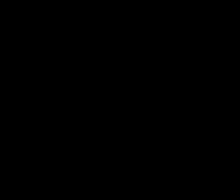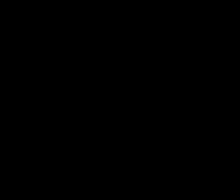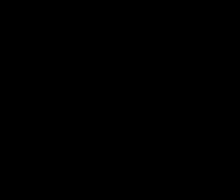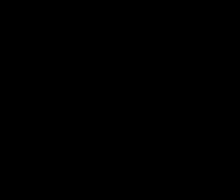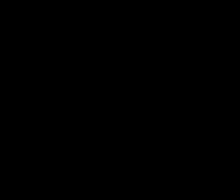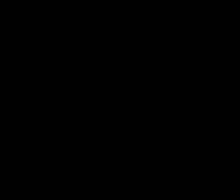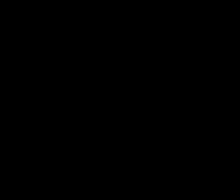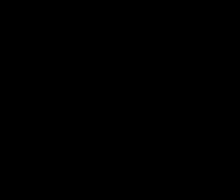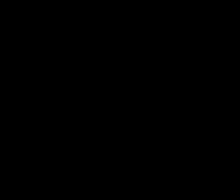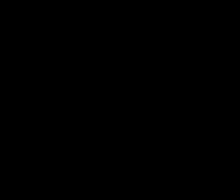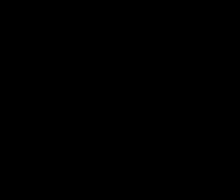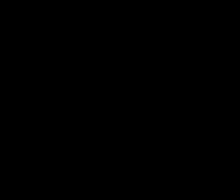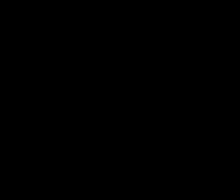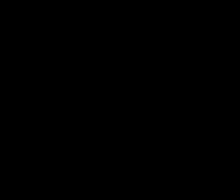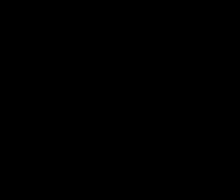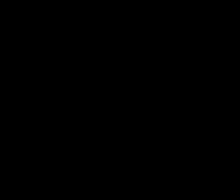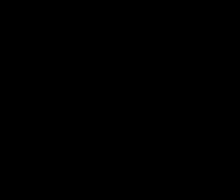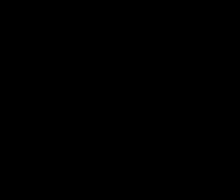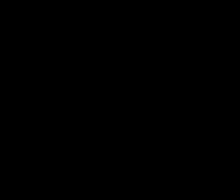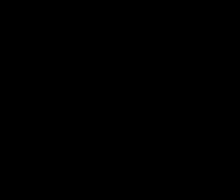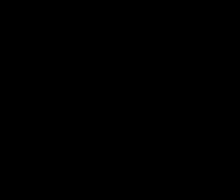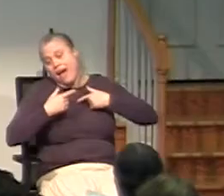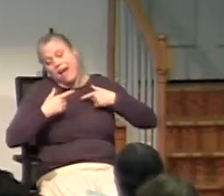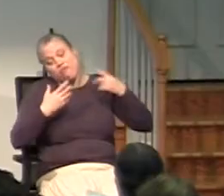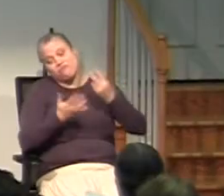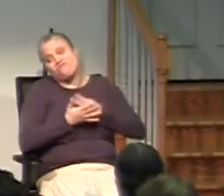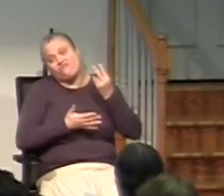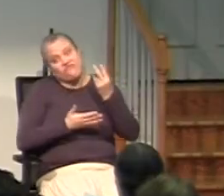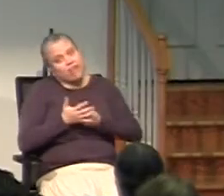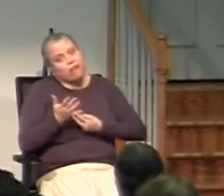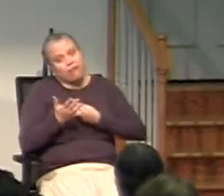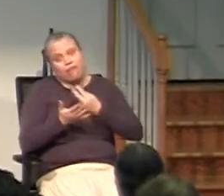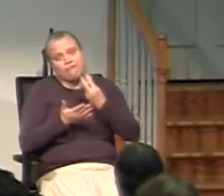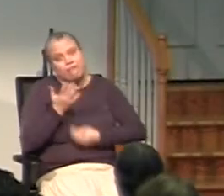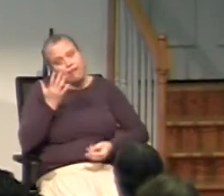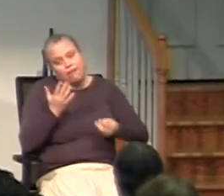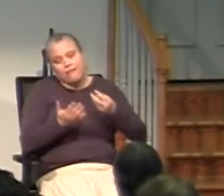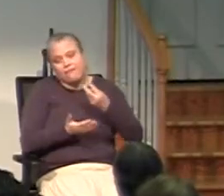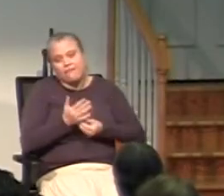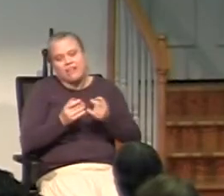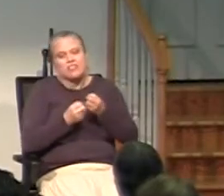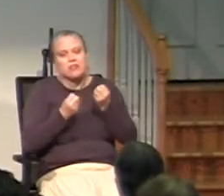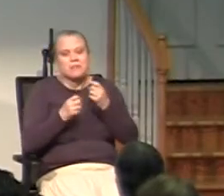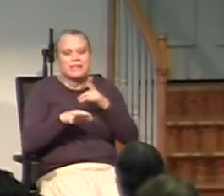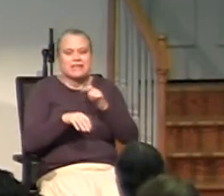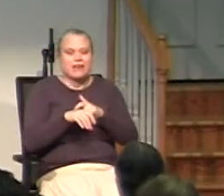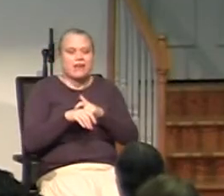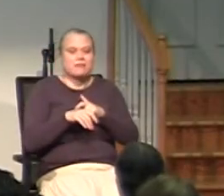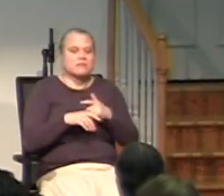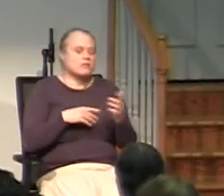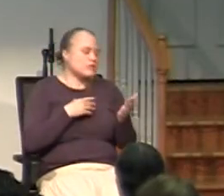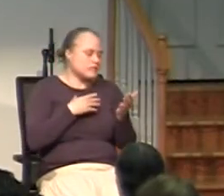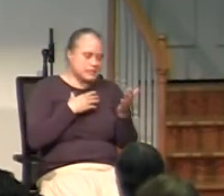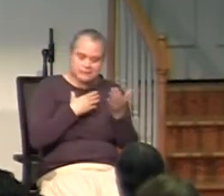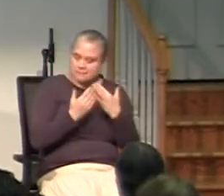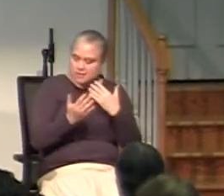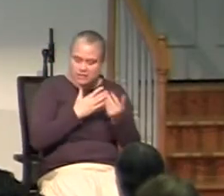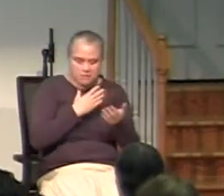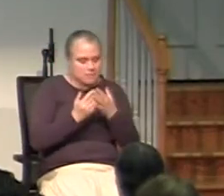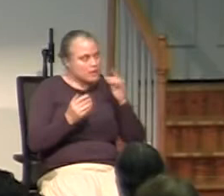But failure does not mean final defeat, even in the day of the final atonement.